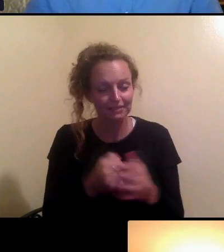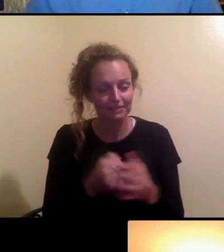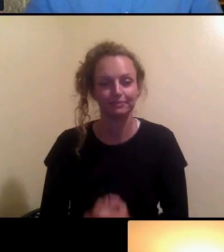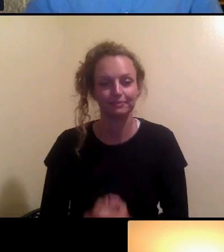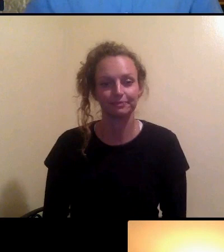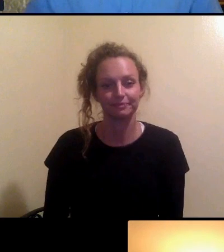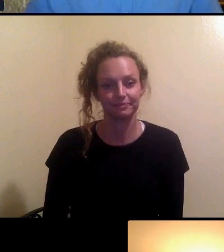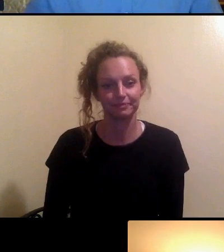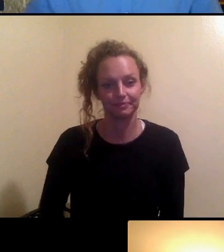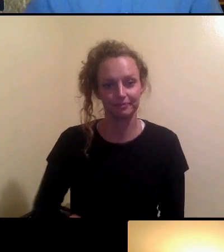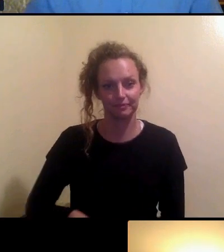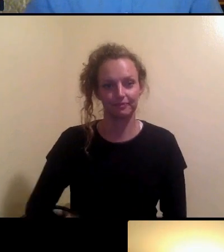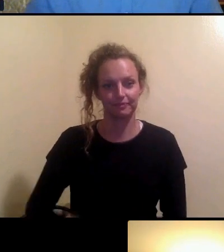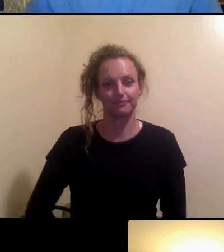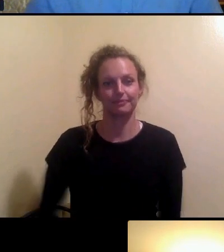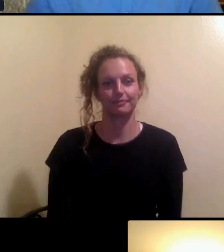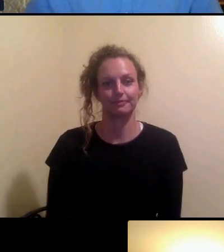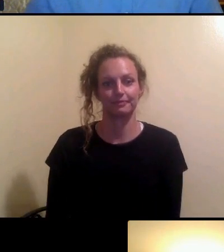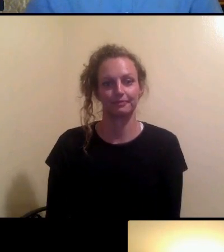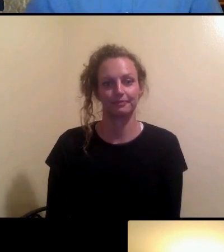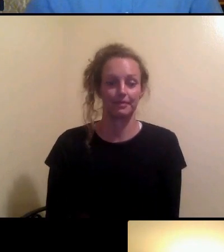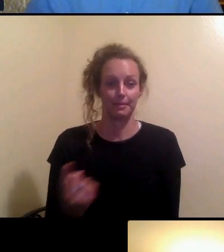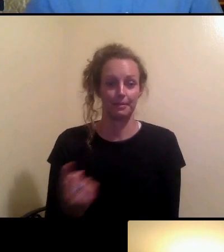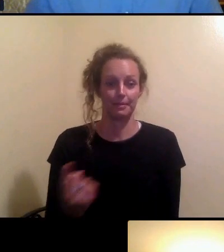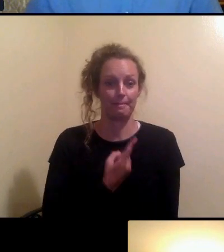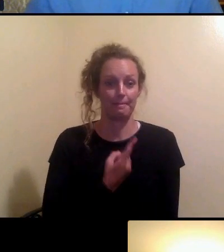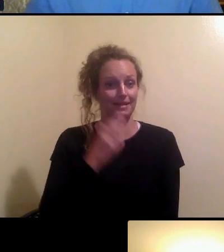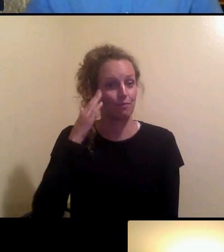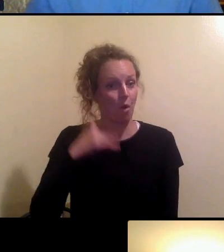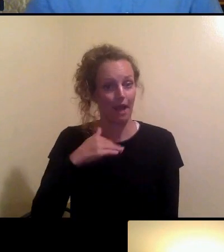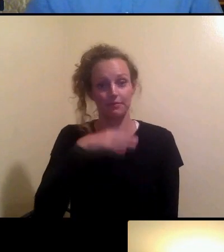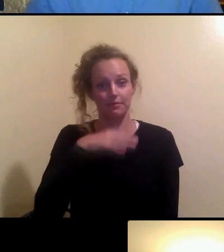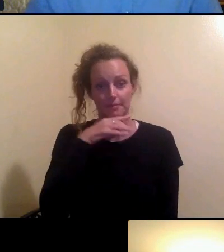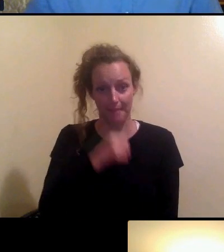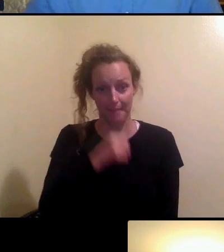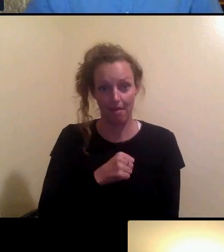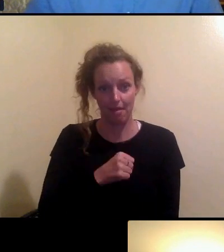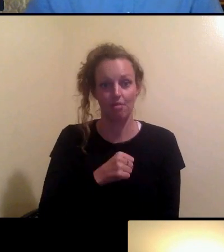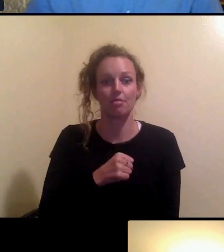I am a white male,